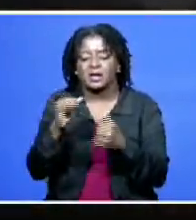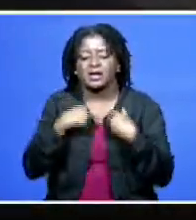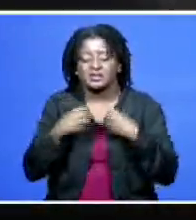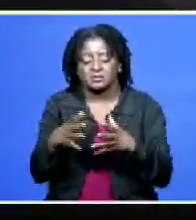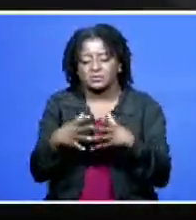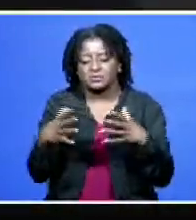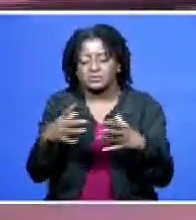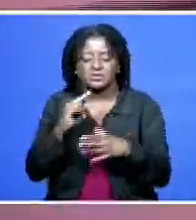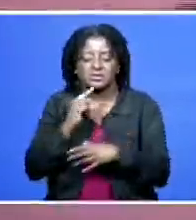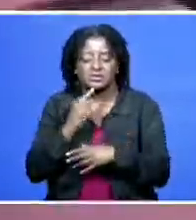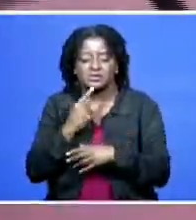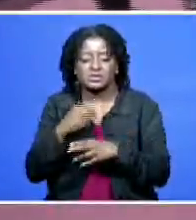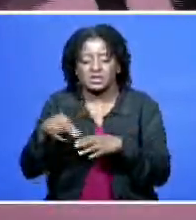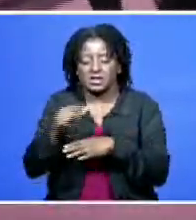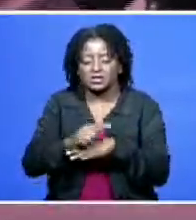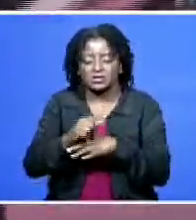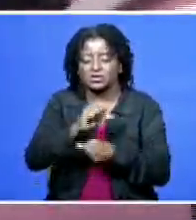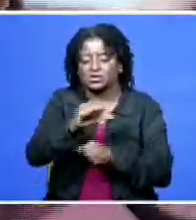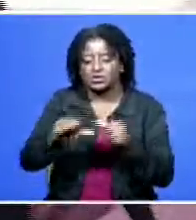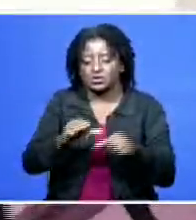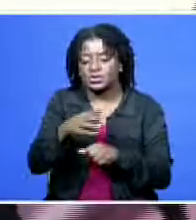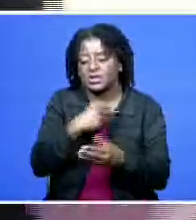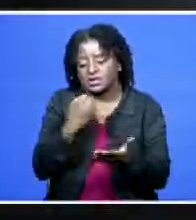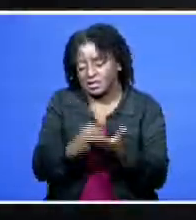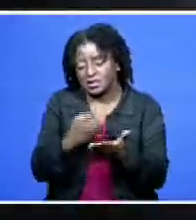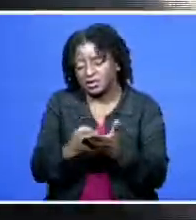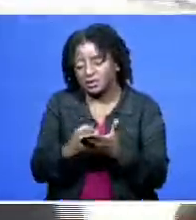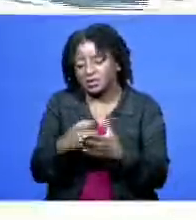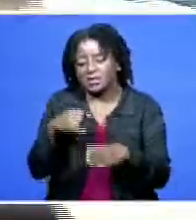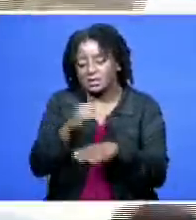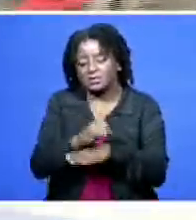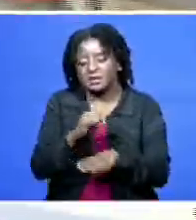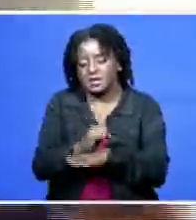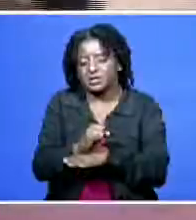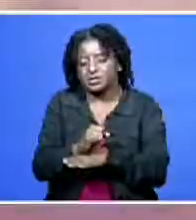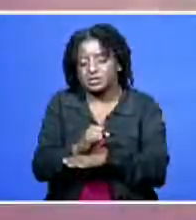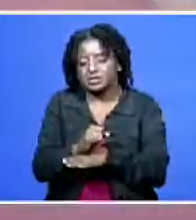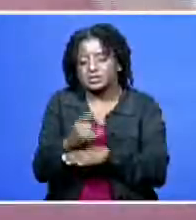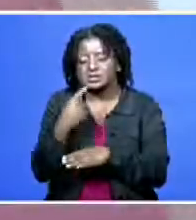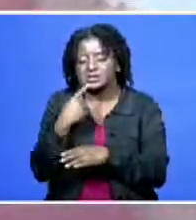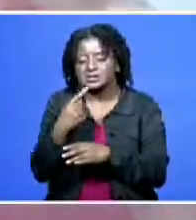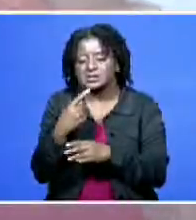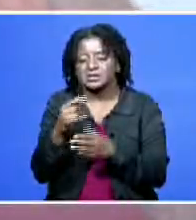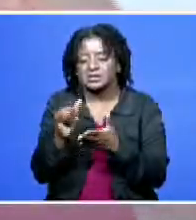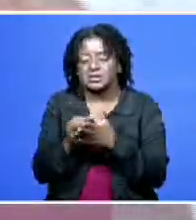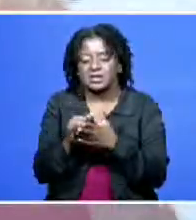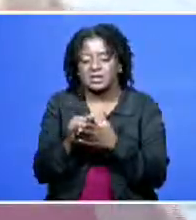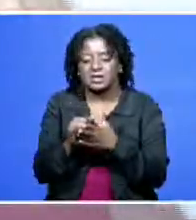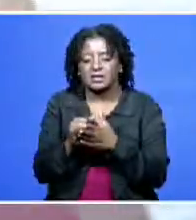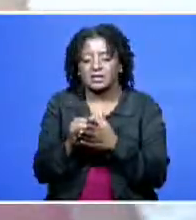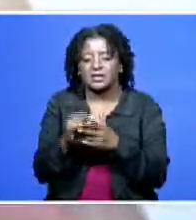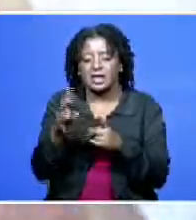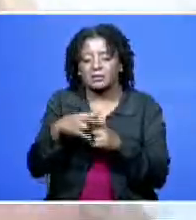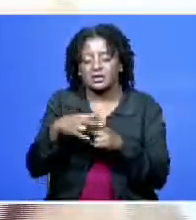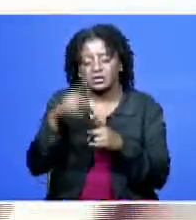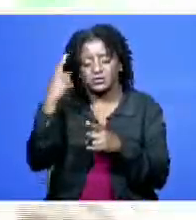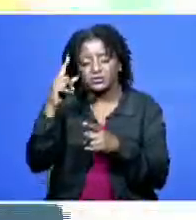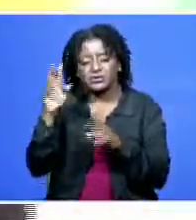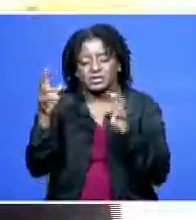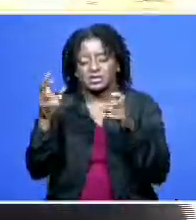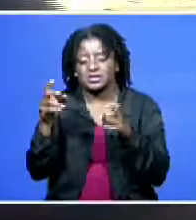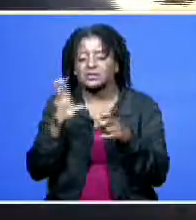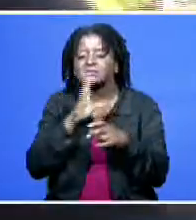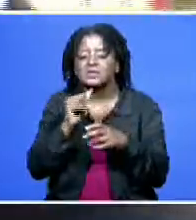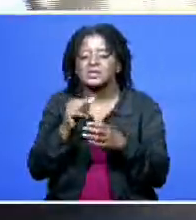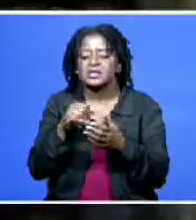and economic implications. Ronnie's attorney asked that the application for a stay be dismissed, saying the Crown's case is weak. In